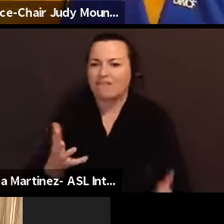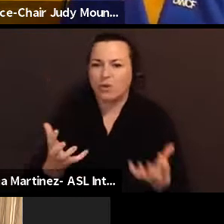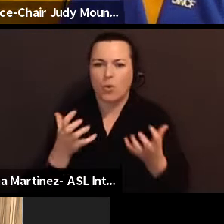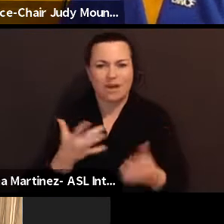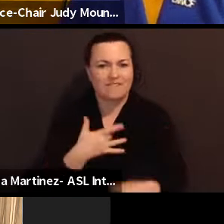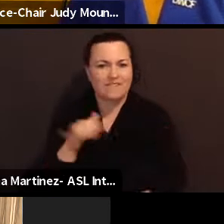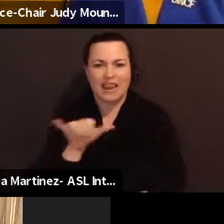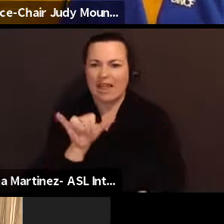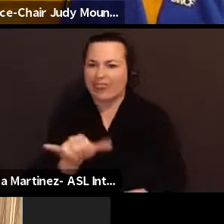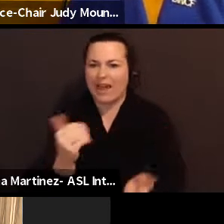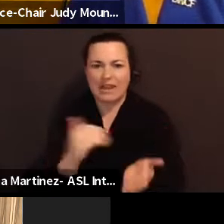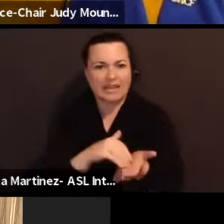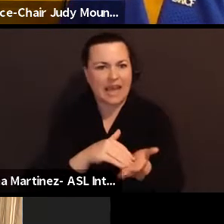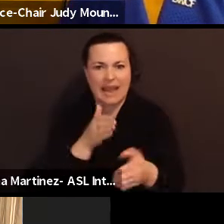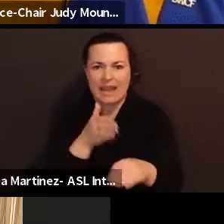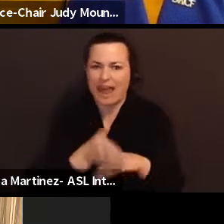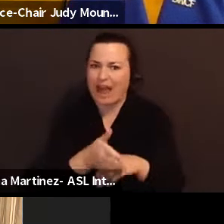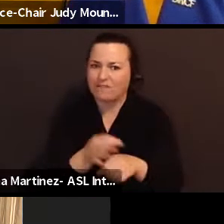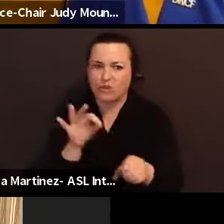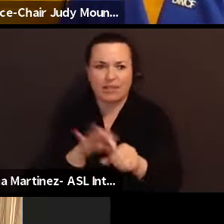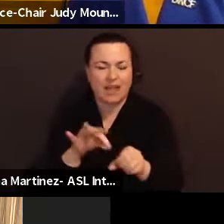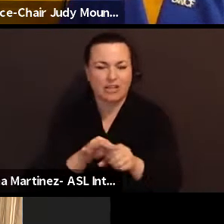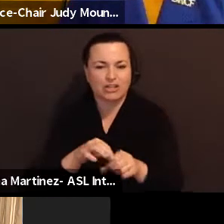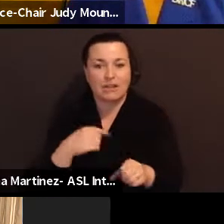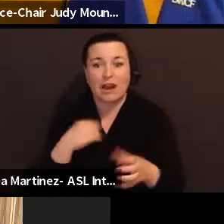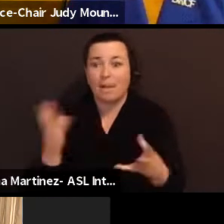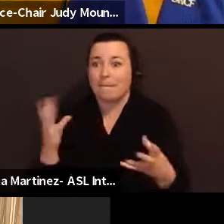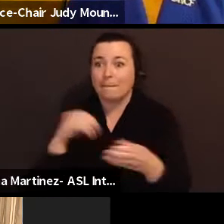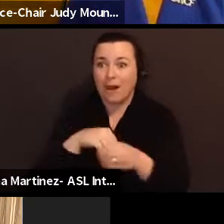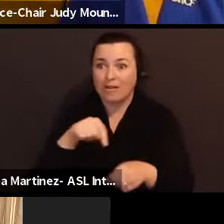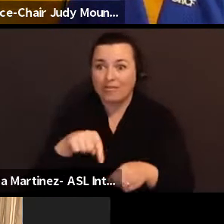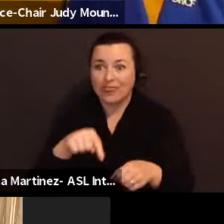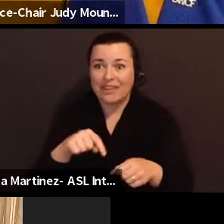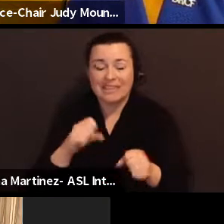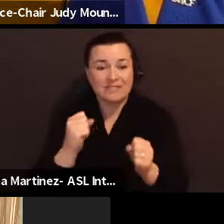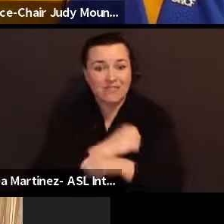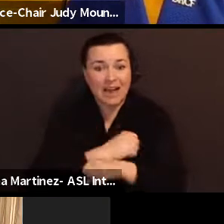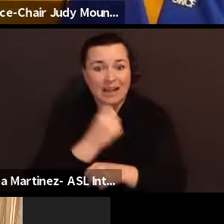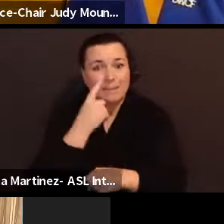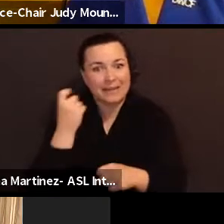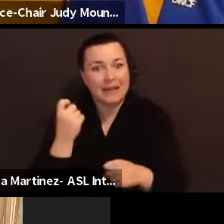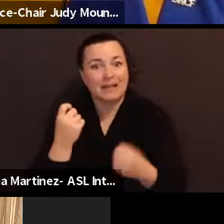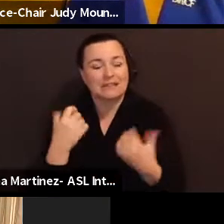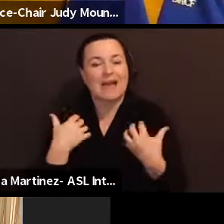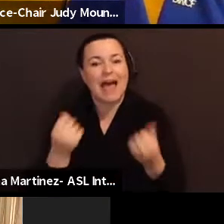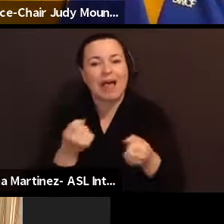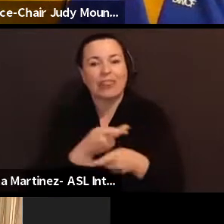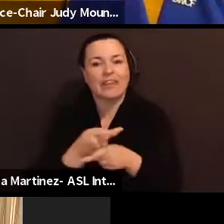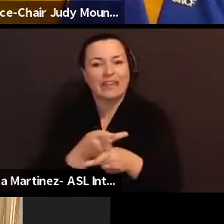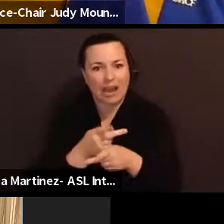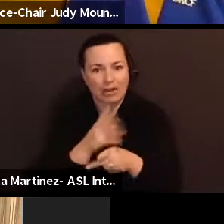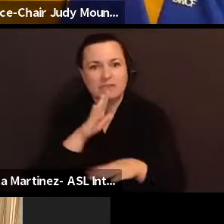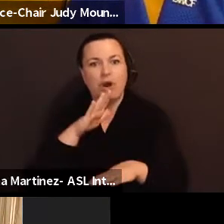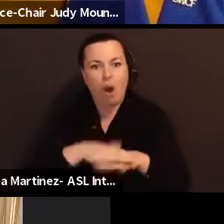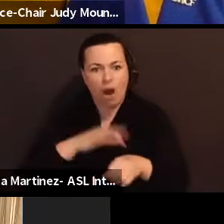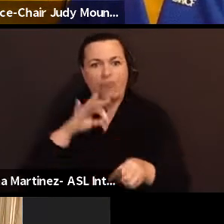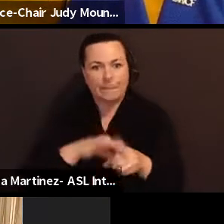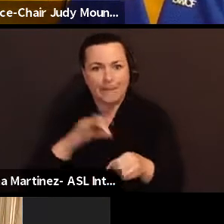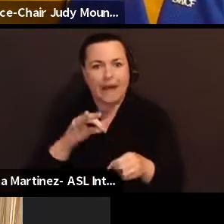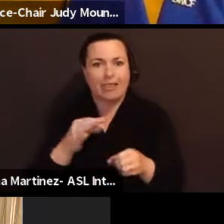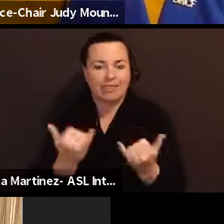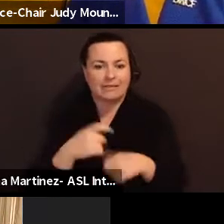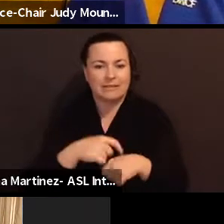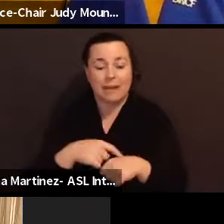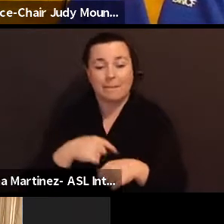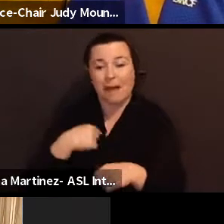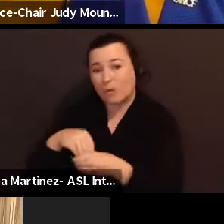this fight because, among so many things, healthcare is on the ballot this year. I was in DC when